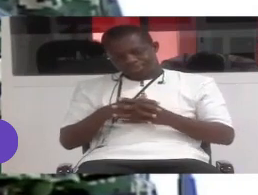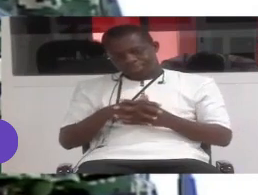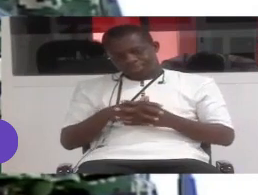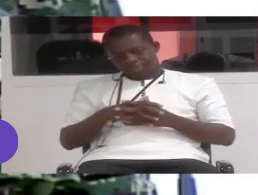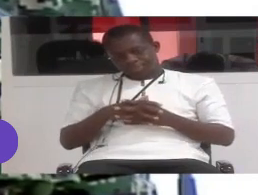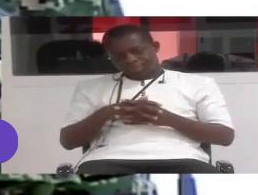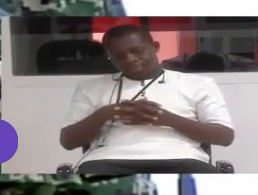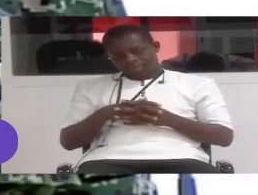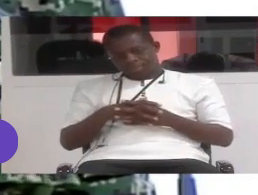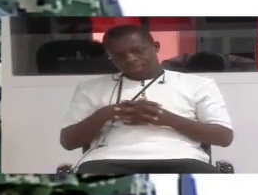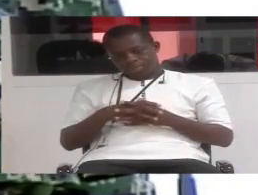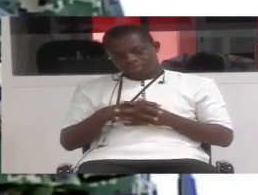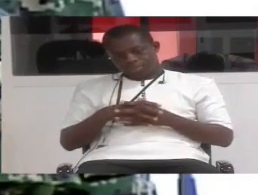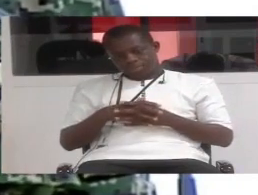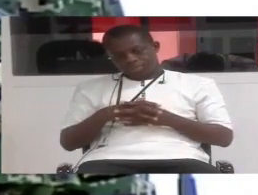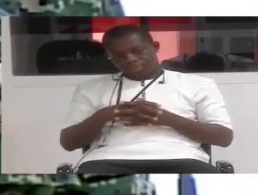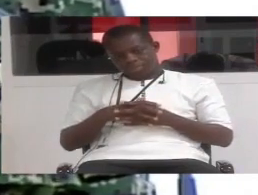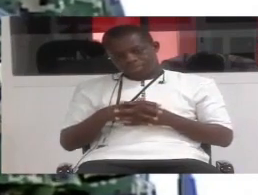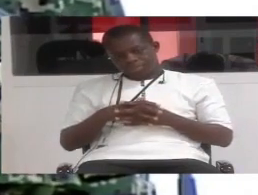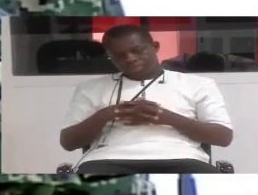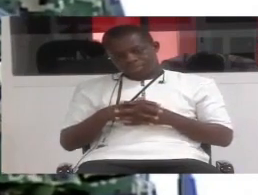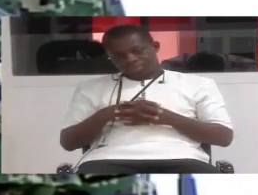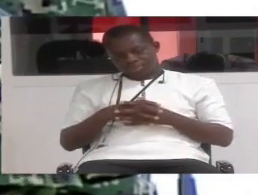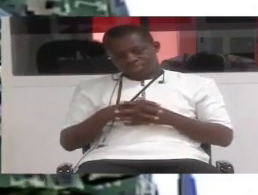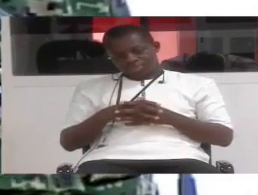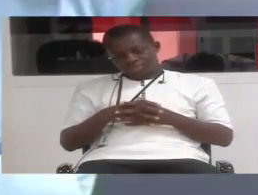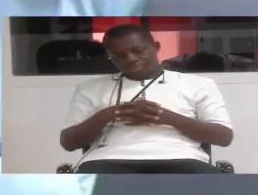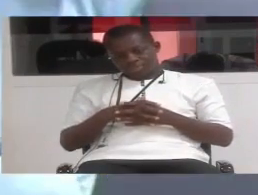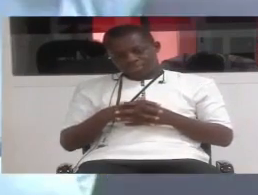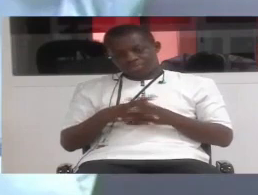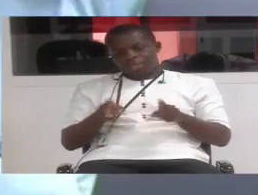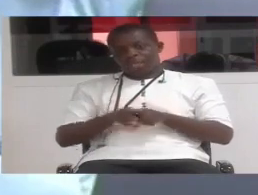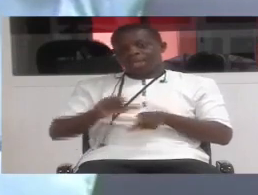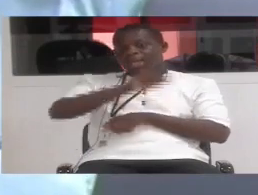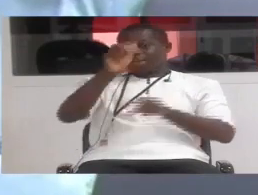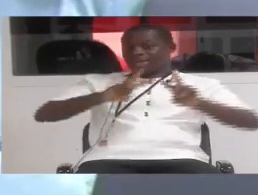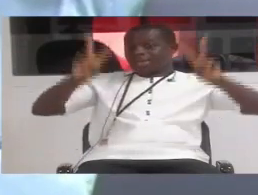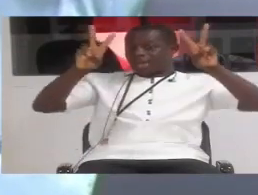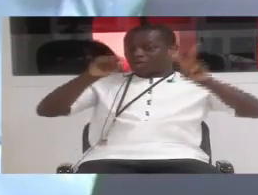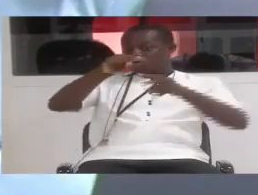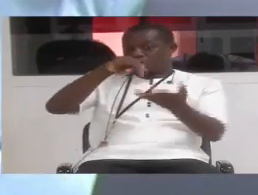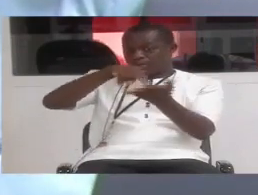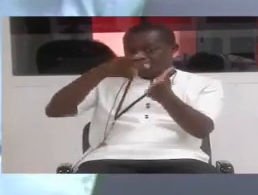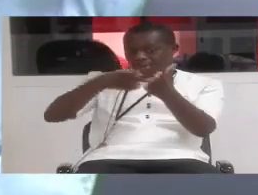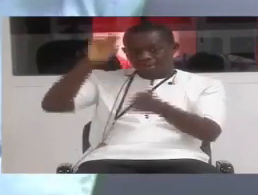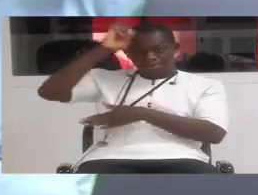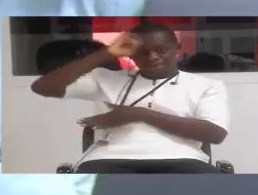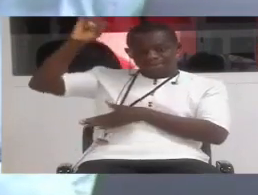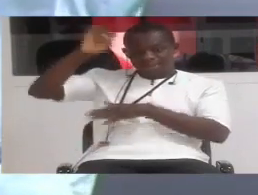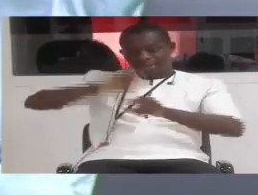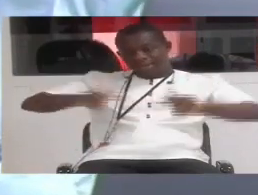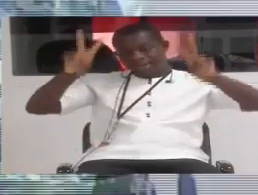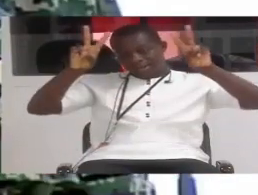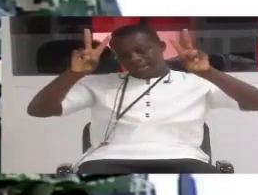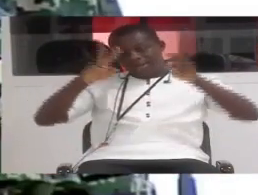wait for him so that he could communicate with Yaya Jammeh. And by Yaya Jammeh you mean President Yaya Jammeh? Yes. Li nga